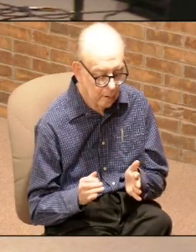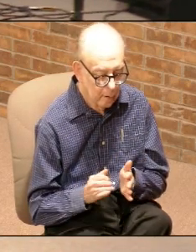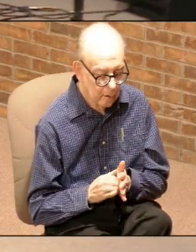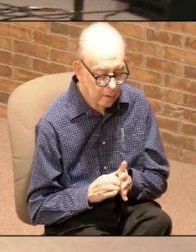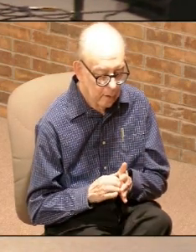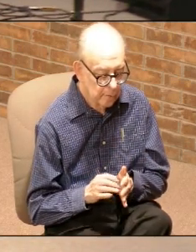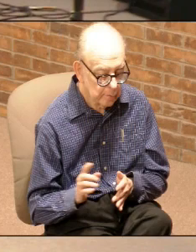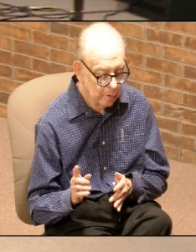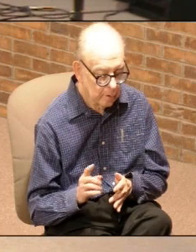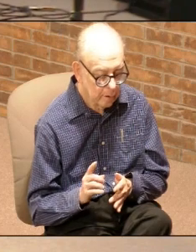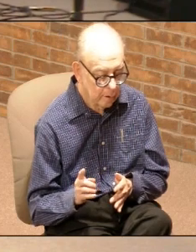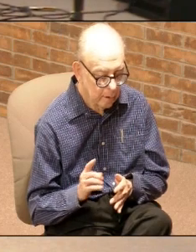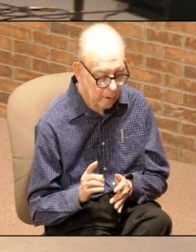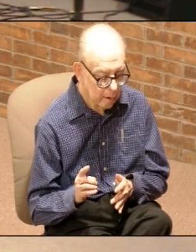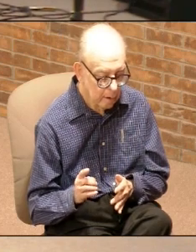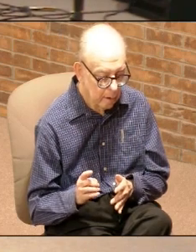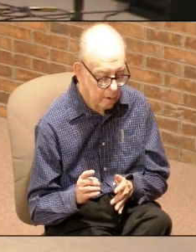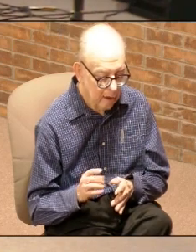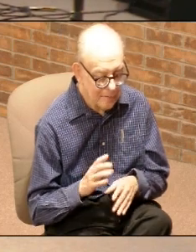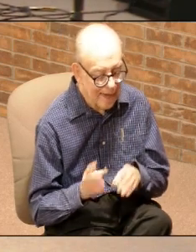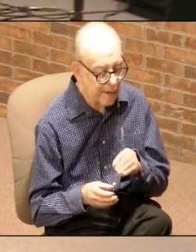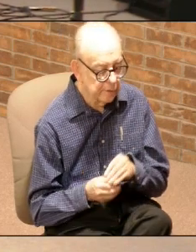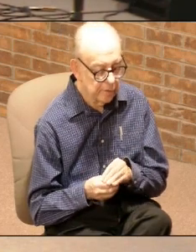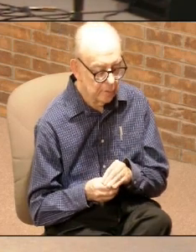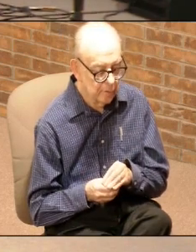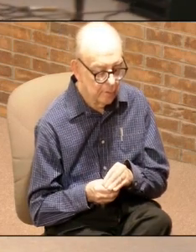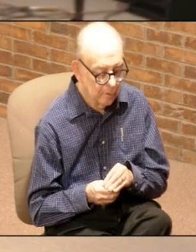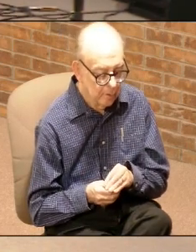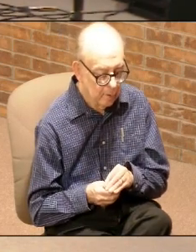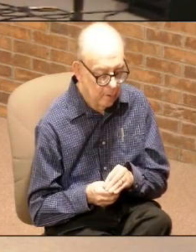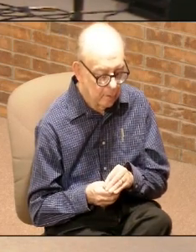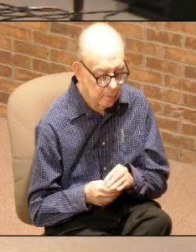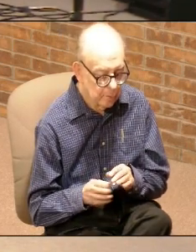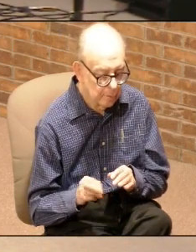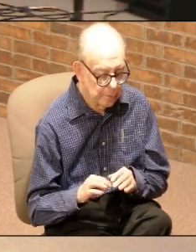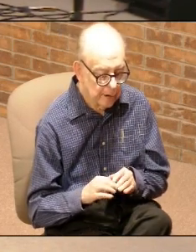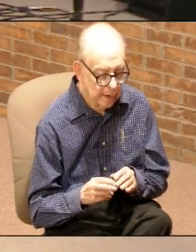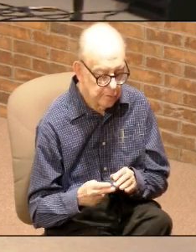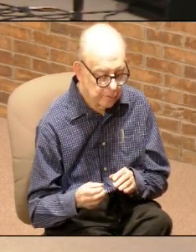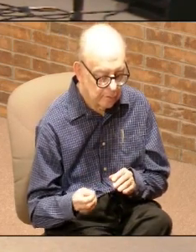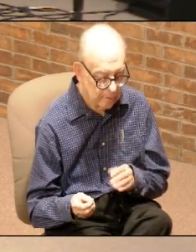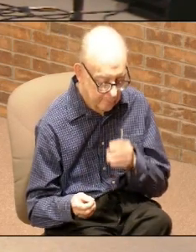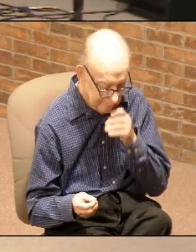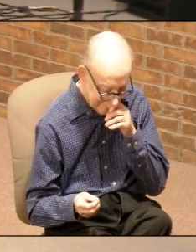That's where I'm grafted into and to do these.